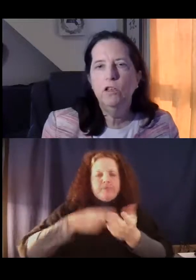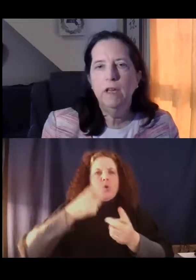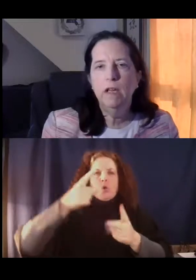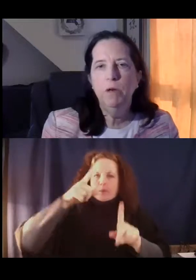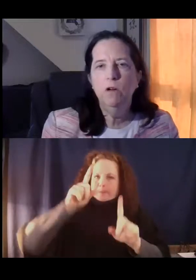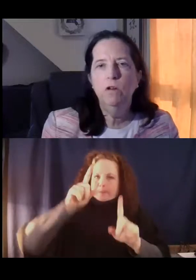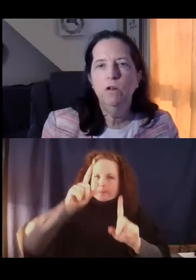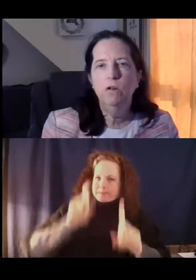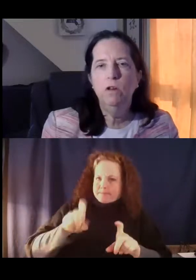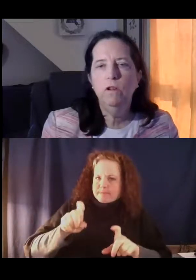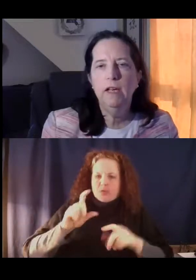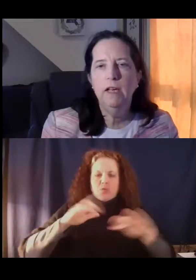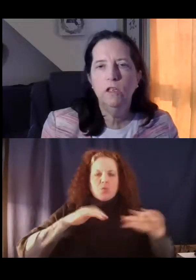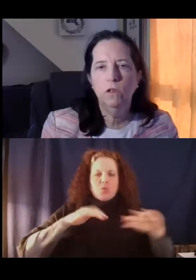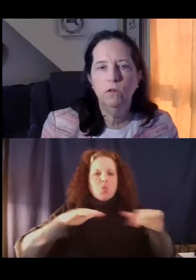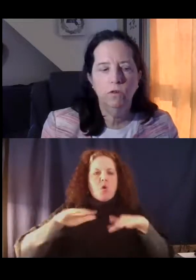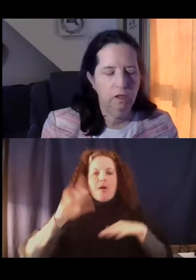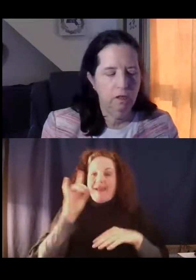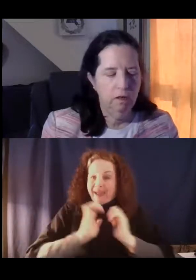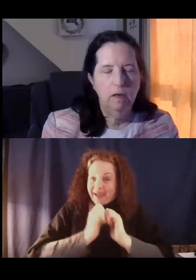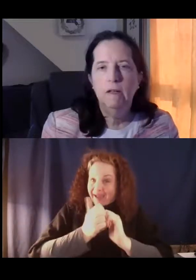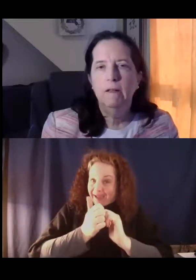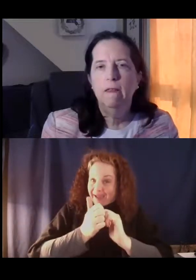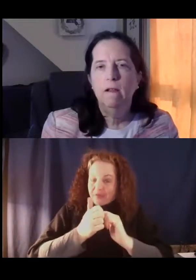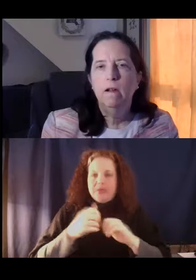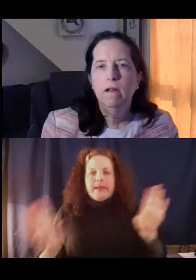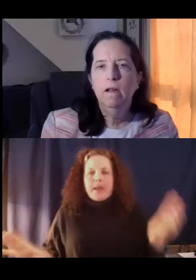And that is, you keep your knees loose,